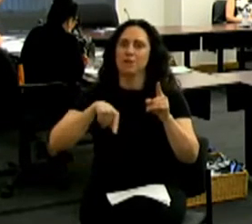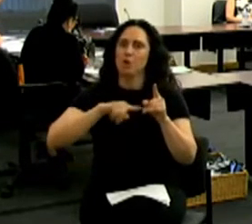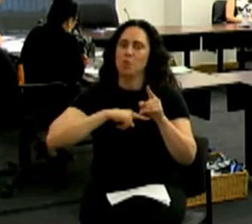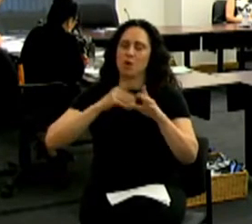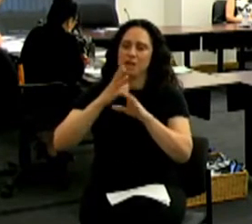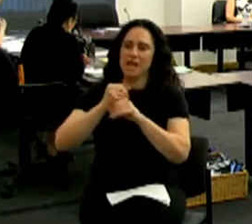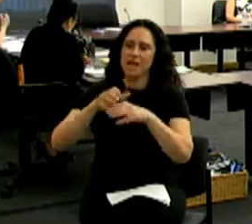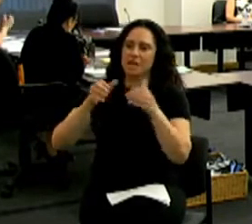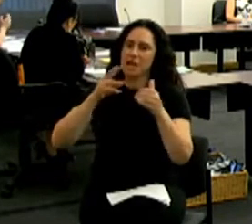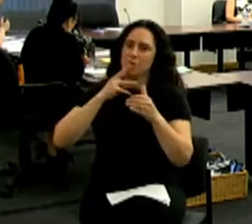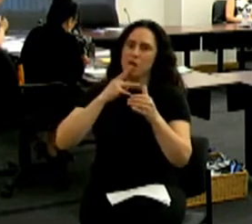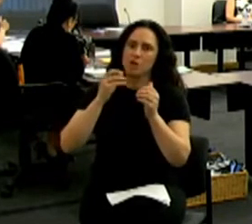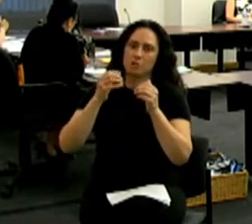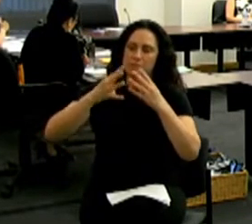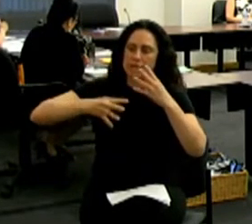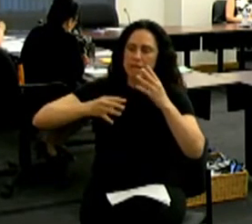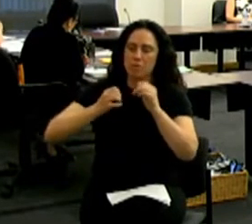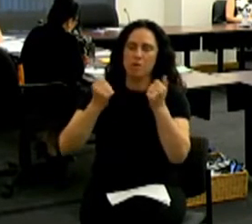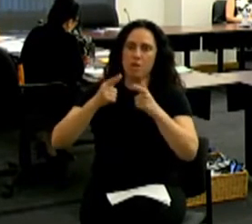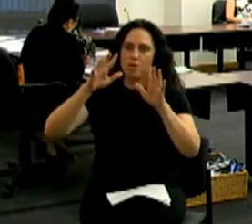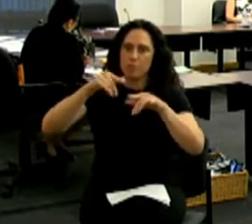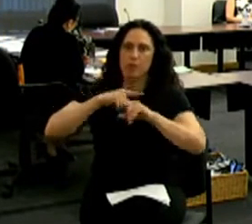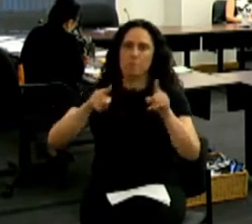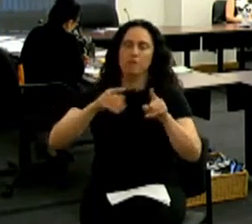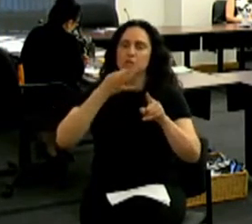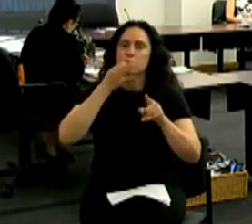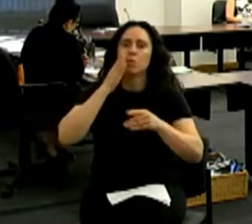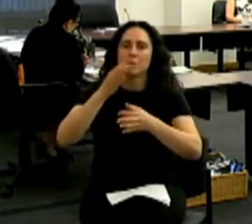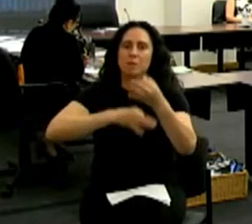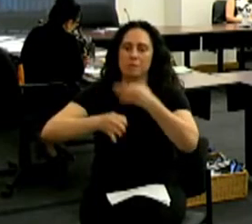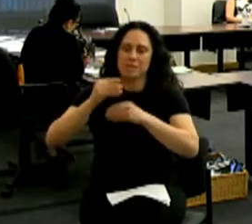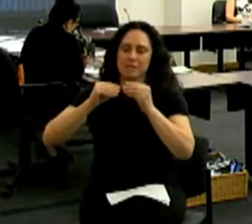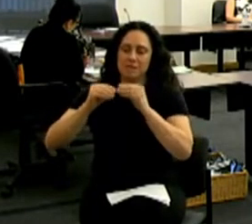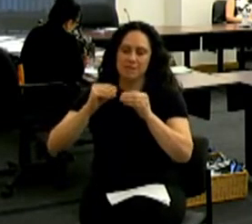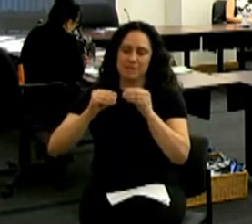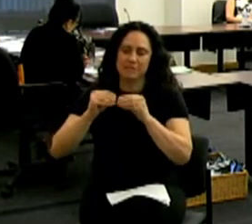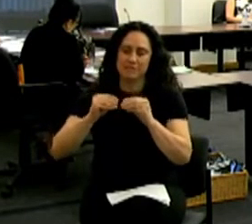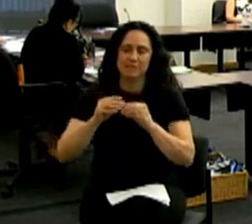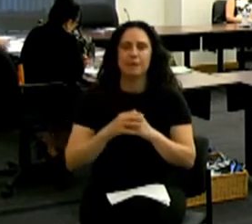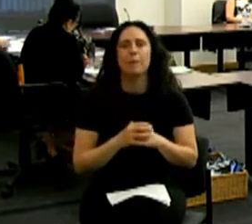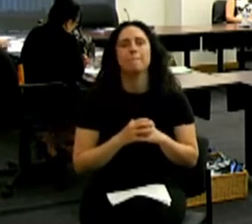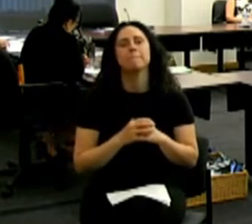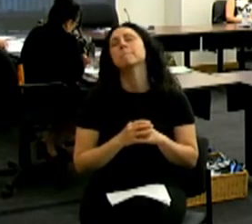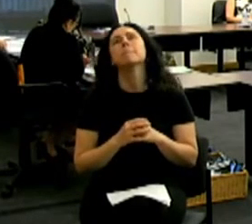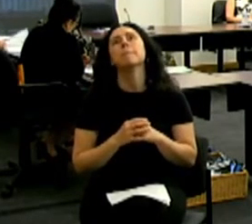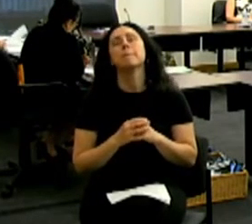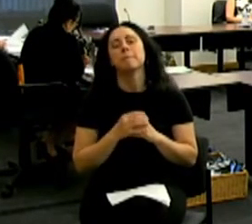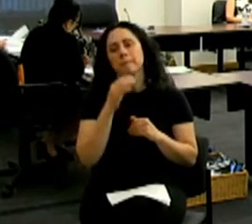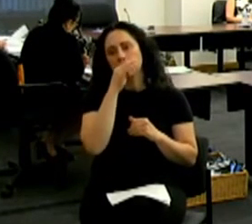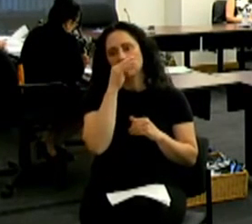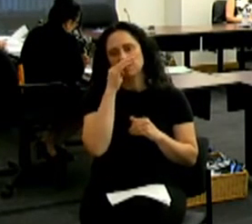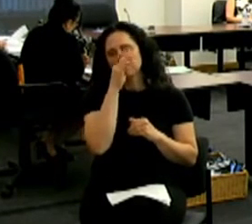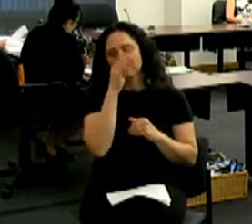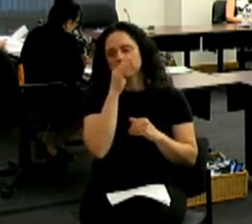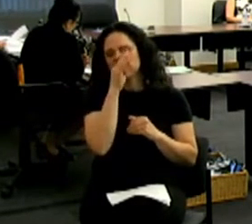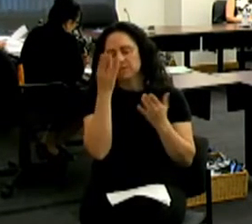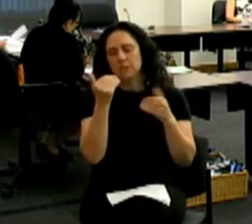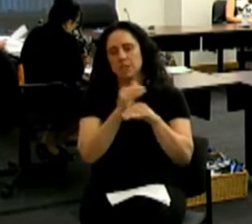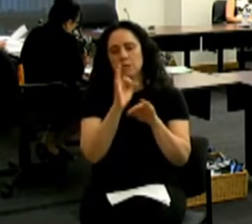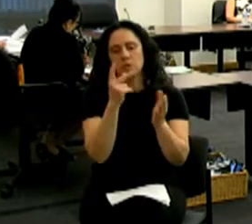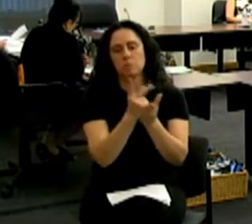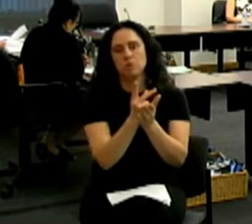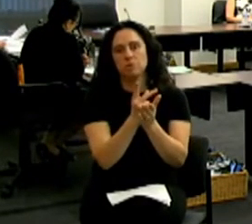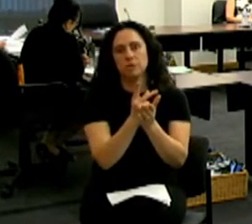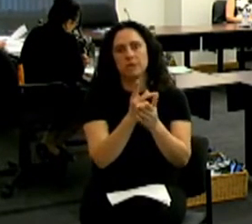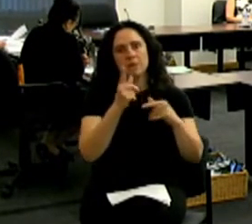all this rain, but they're coming in soon, hopefully. Mm-hmm. Keep on being told that. And then tonight we improved